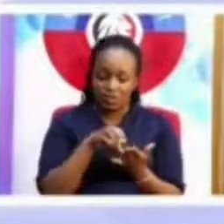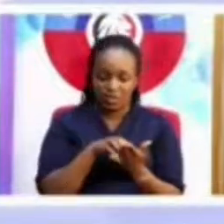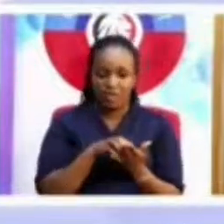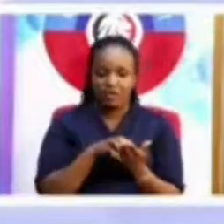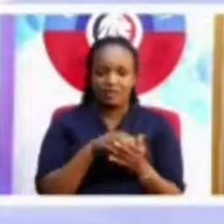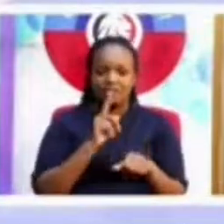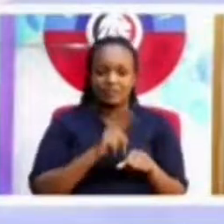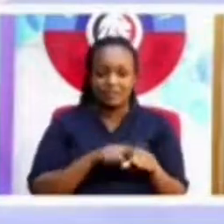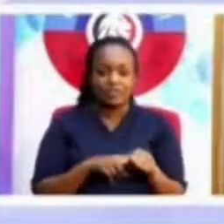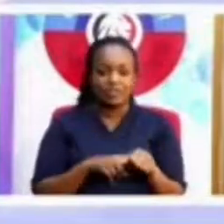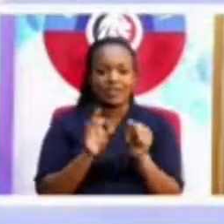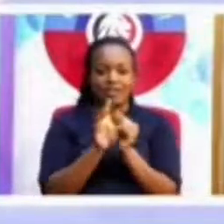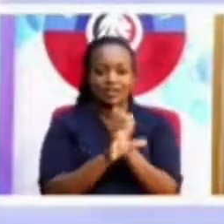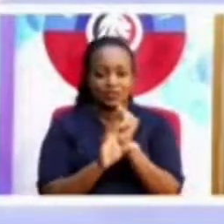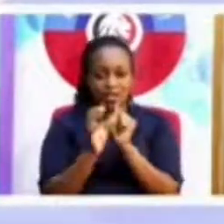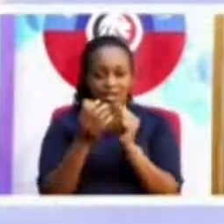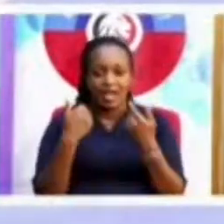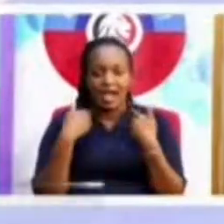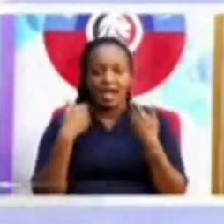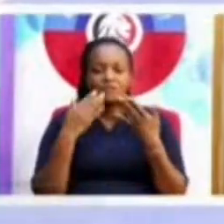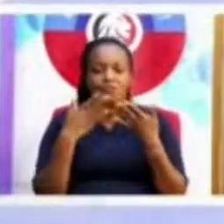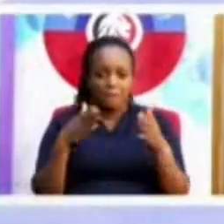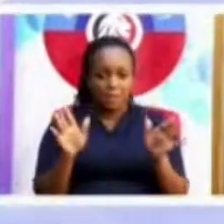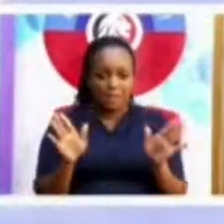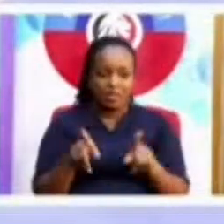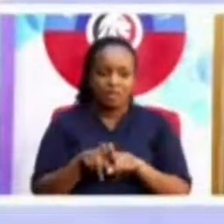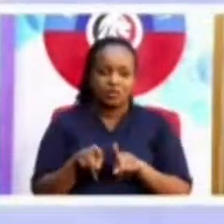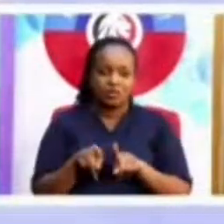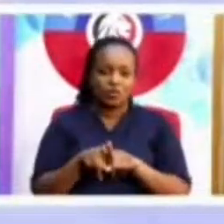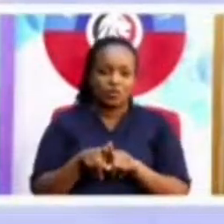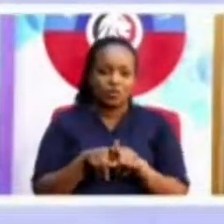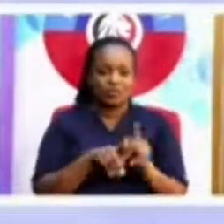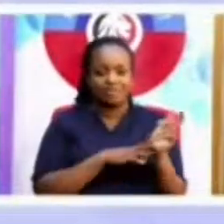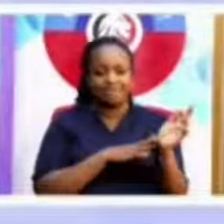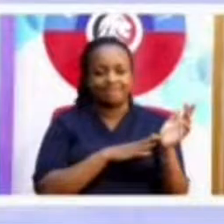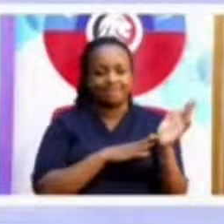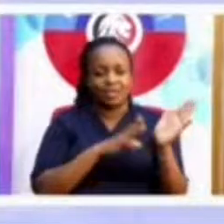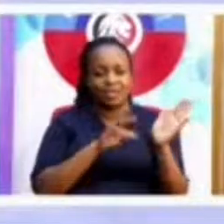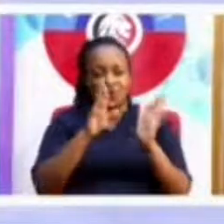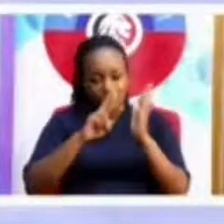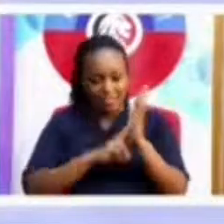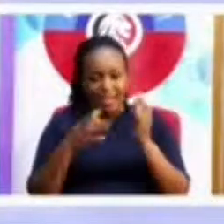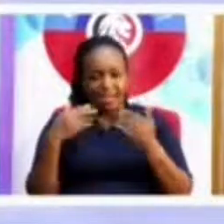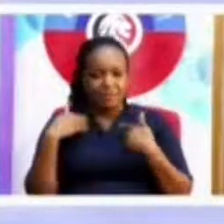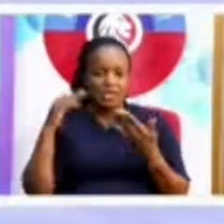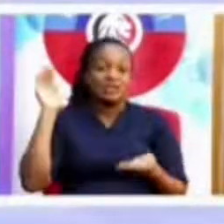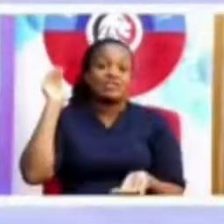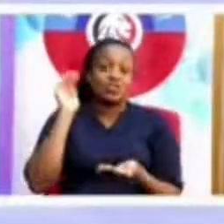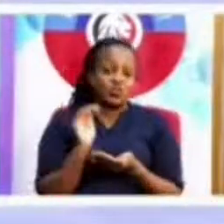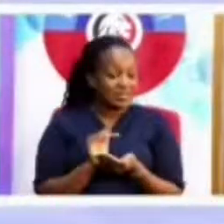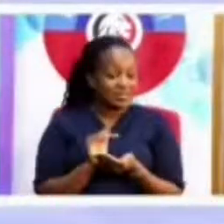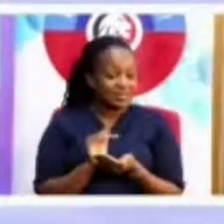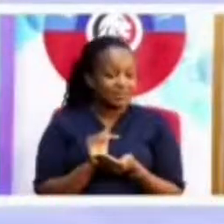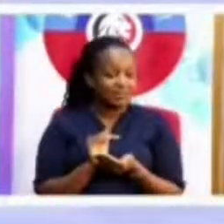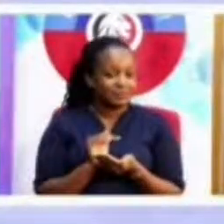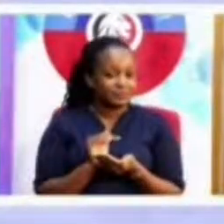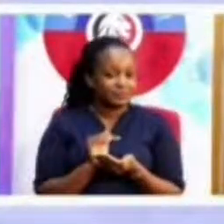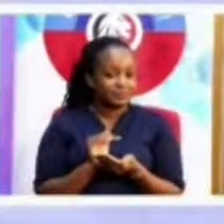those restrictions have been eased over time, over the last couple of months. And so our next